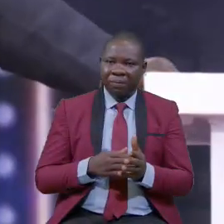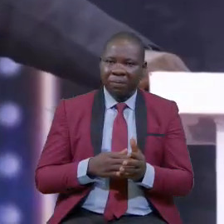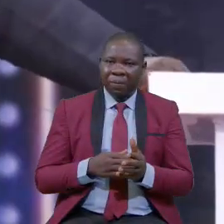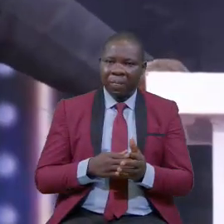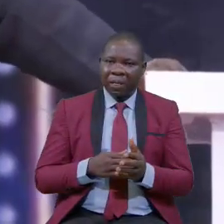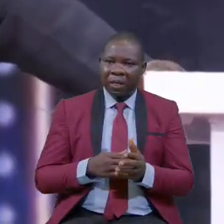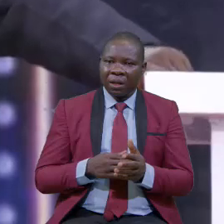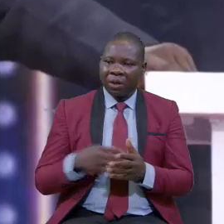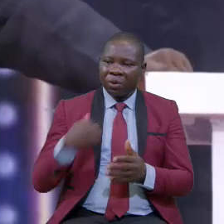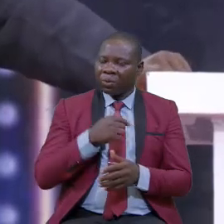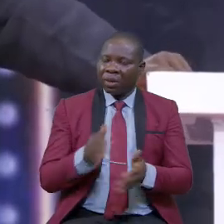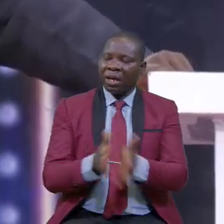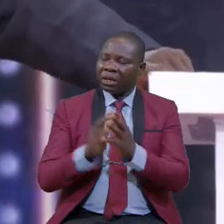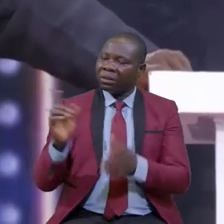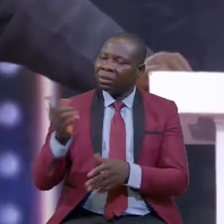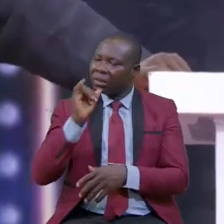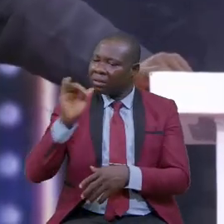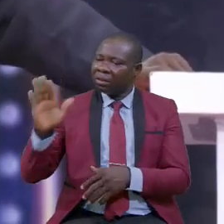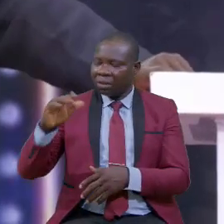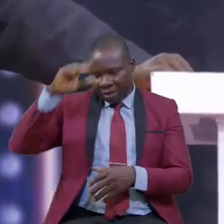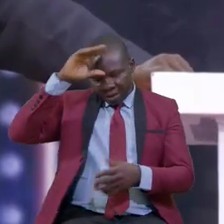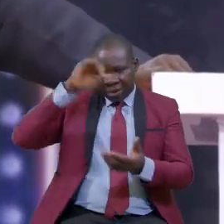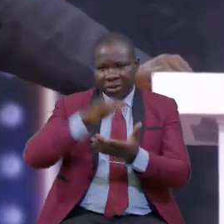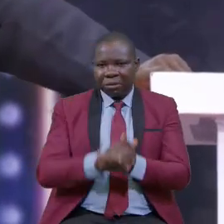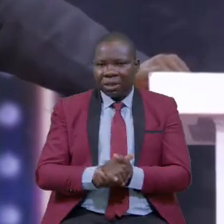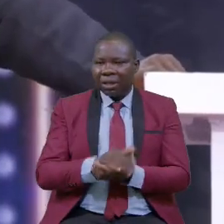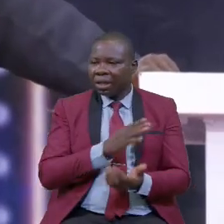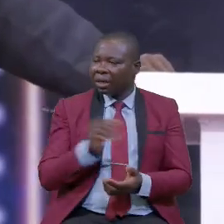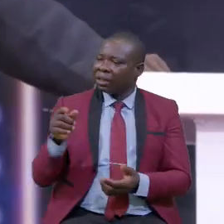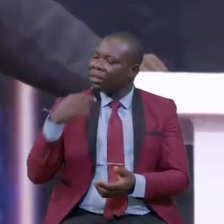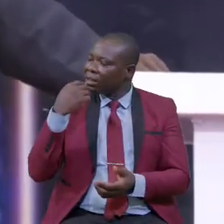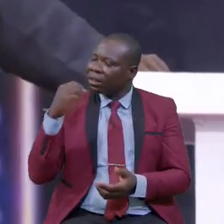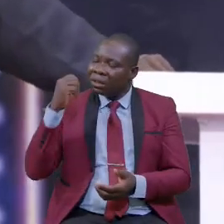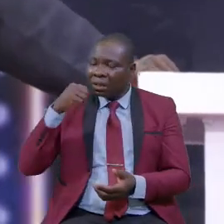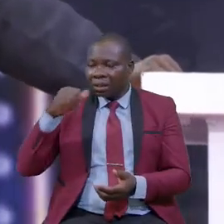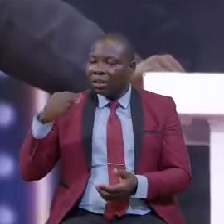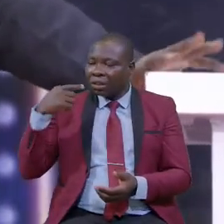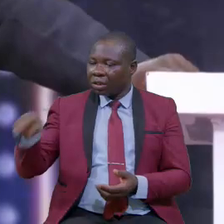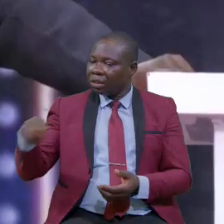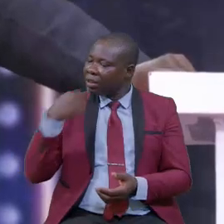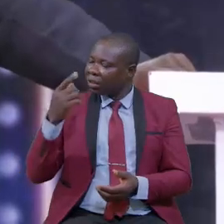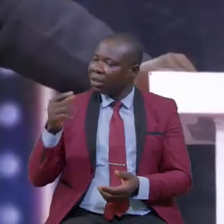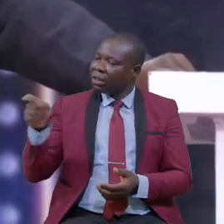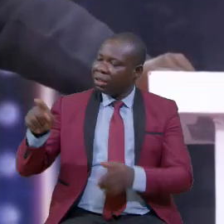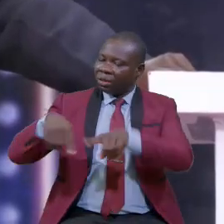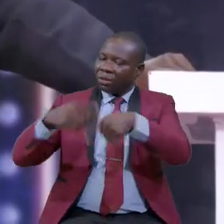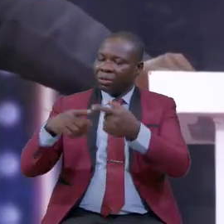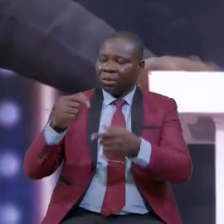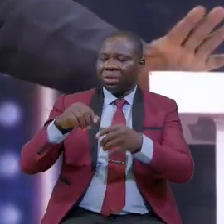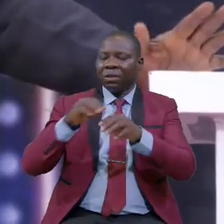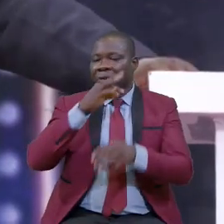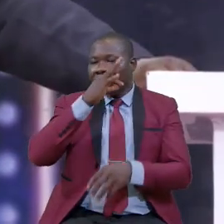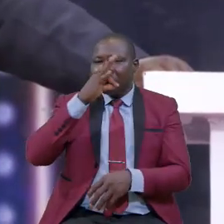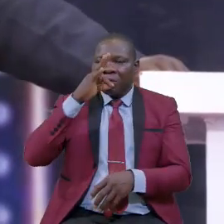husband and she said he went to the farm when he he come is soon coming back we said well